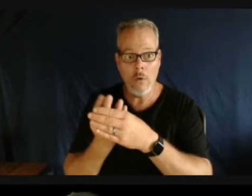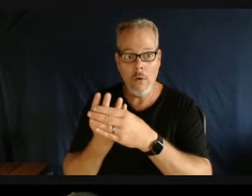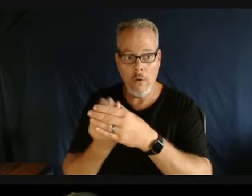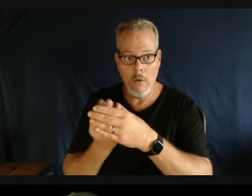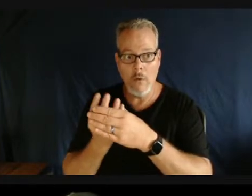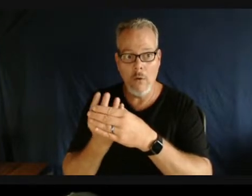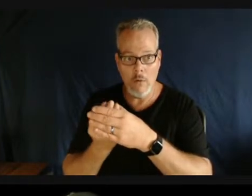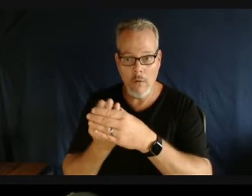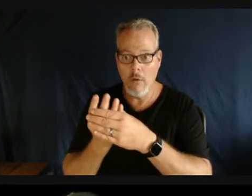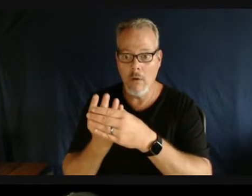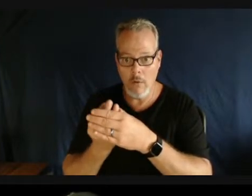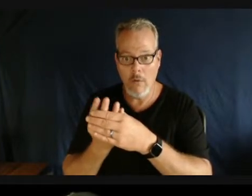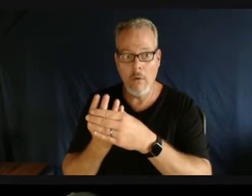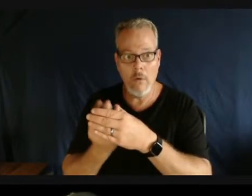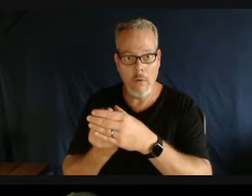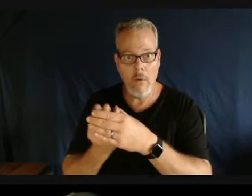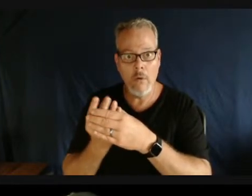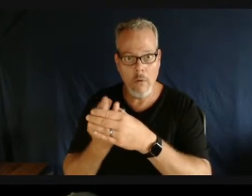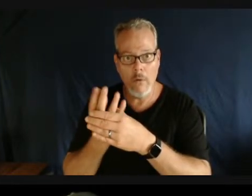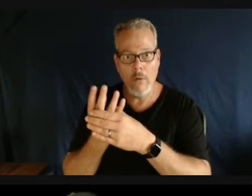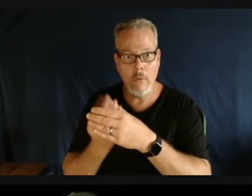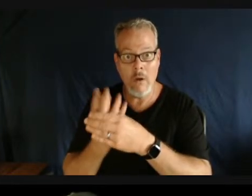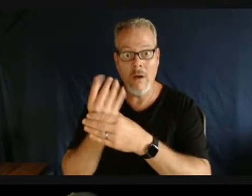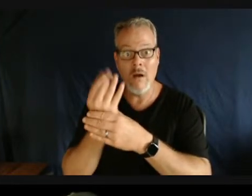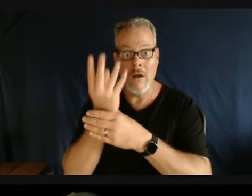low events even in the middle of there as well.